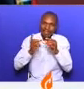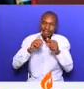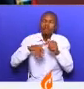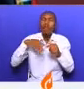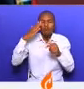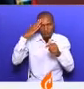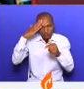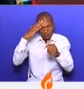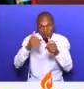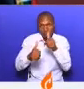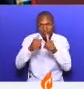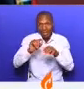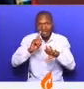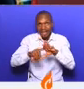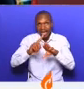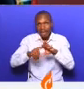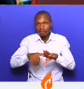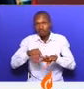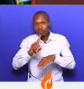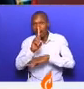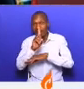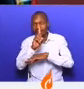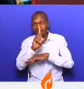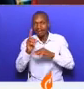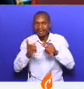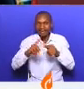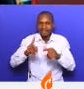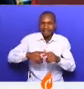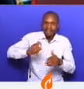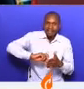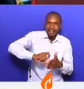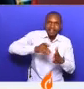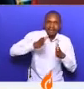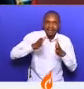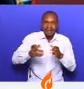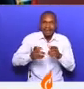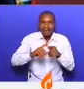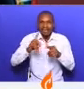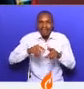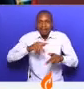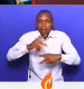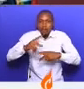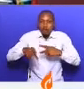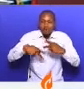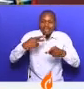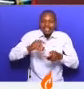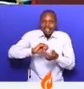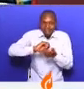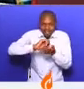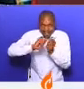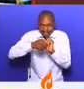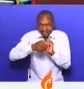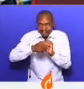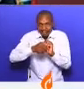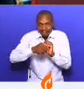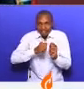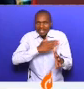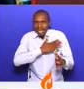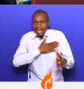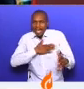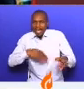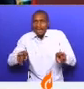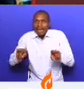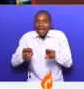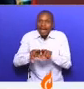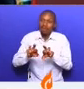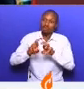deadline was 1 o'clock. The clerk and his team will process those amendments, and as you are